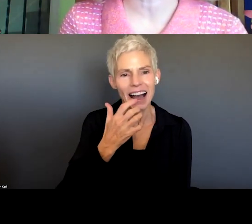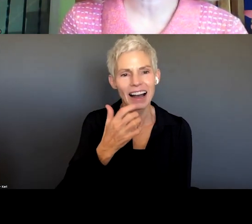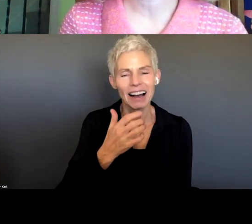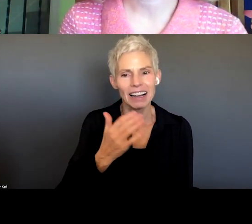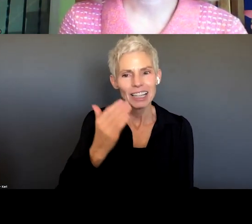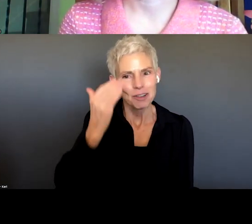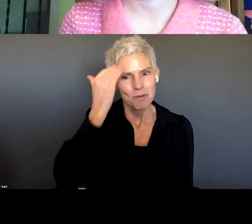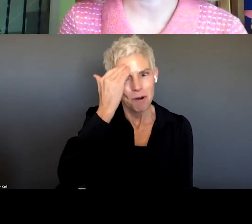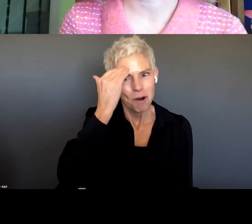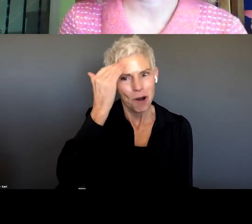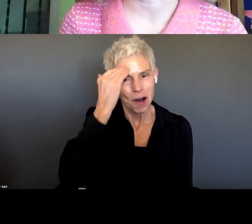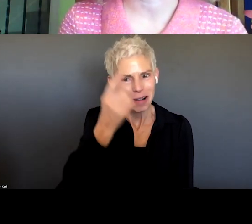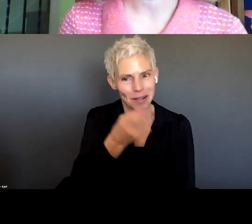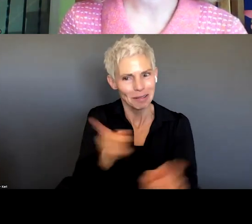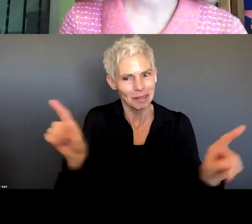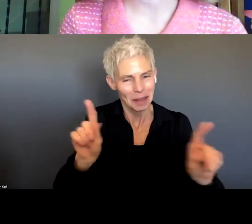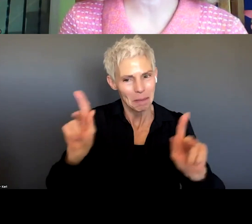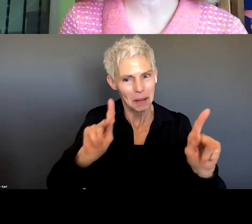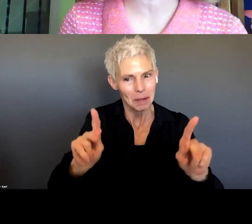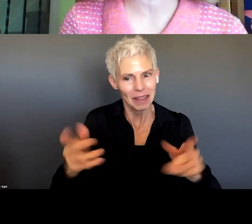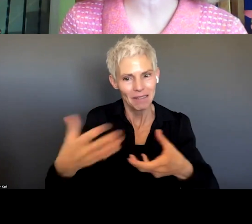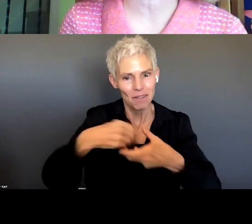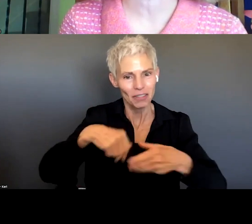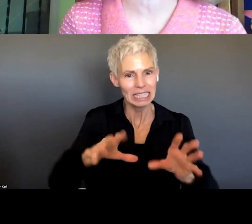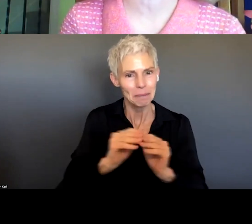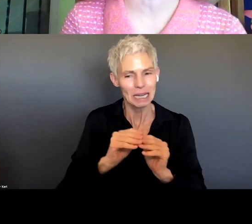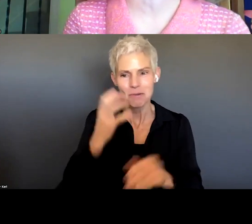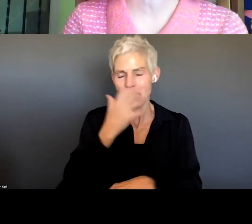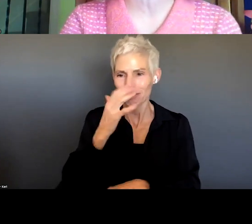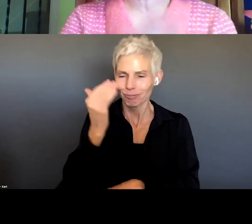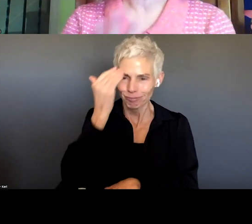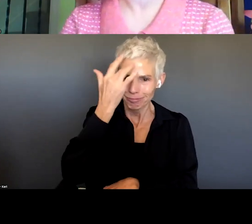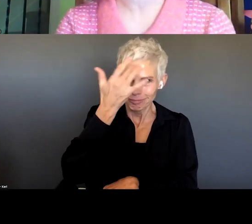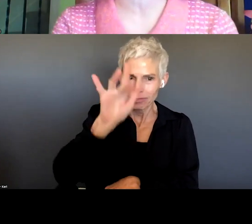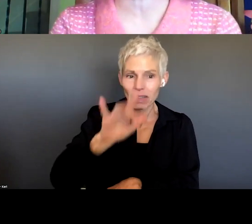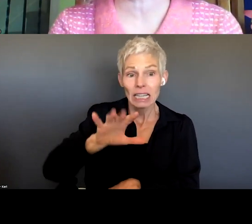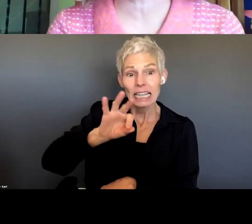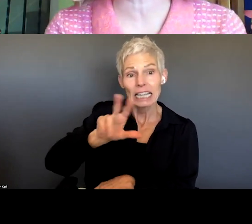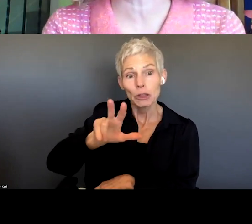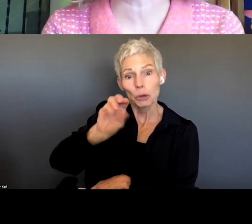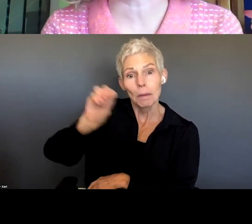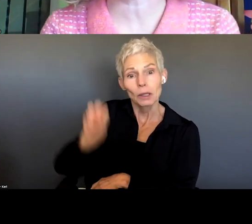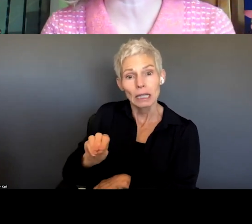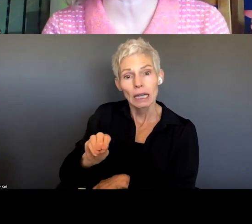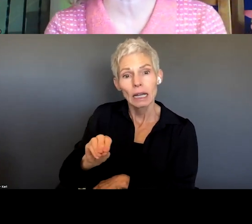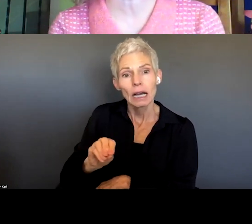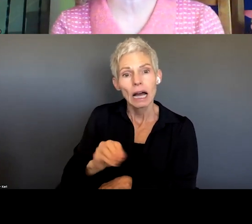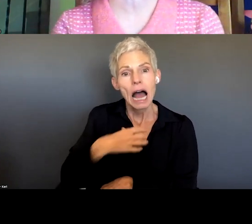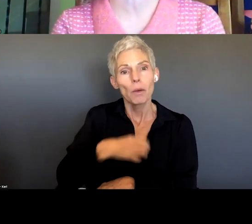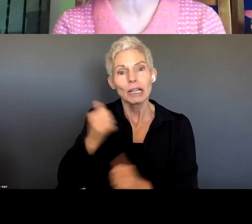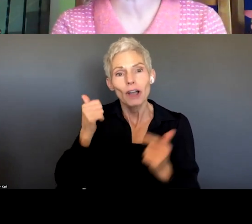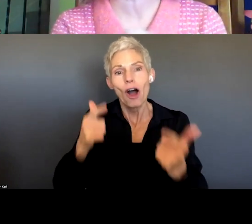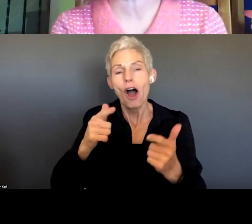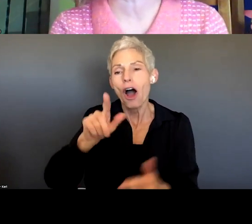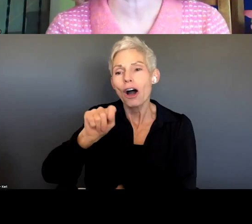knowledgeable audience here. 93%. I wish I wish all trivia hot seats were like